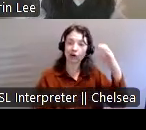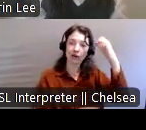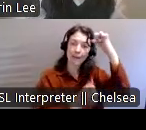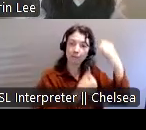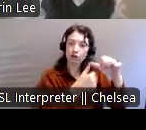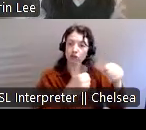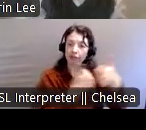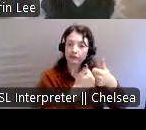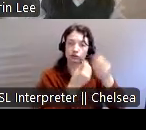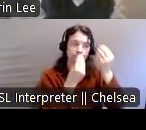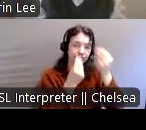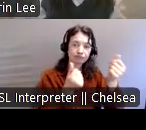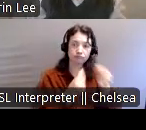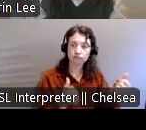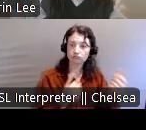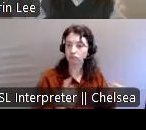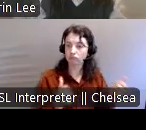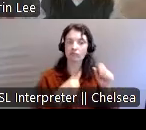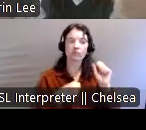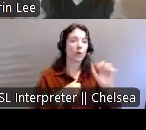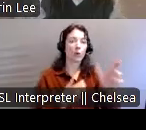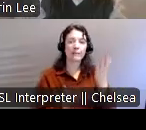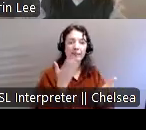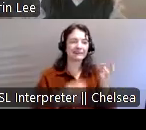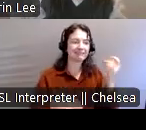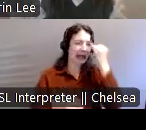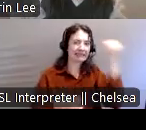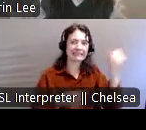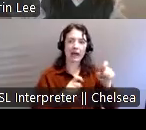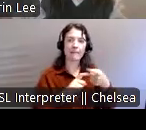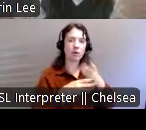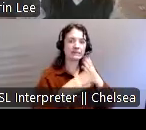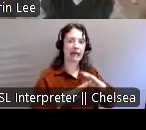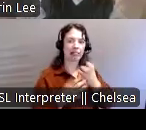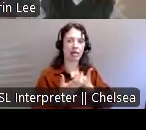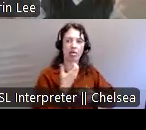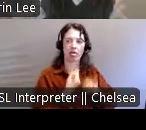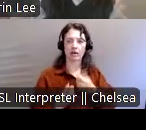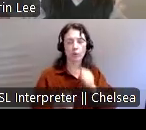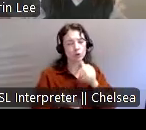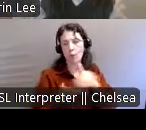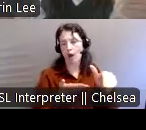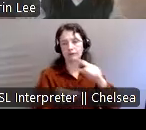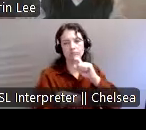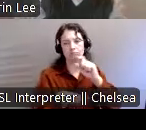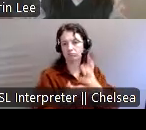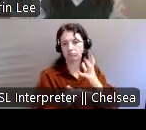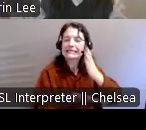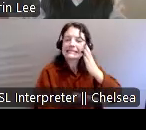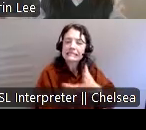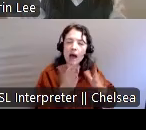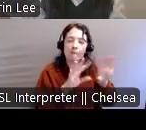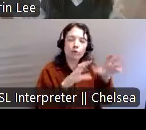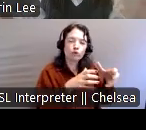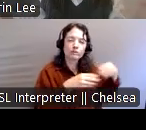generalization of silence, right? It's not something that we talk about often. In some generations,